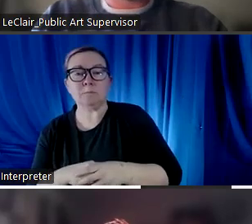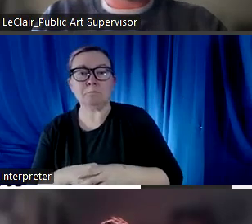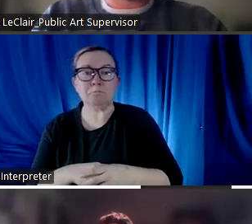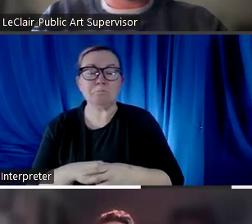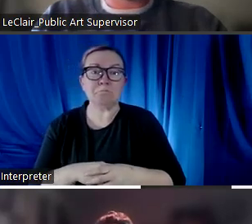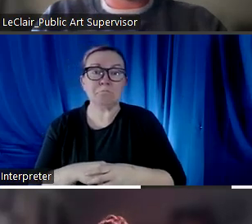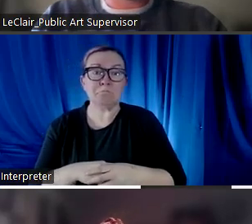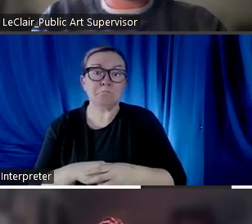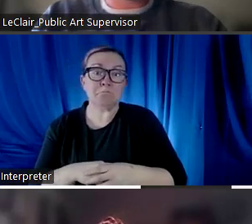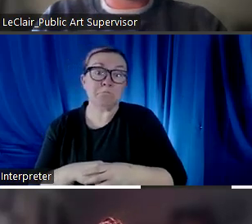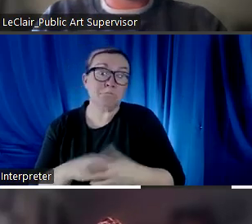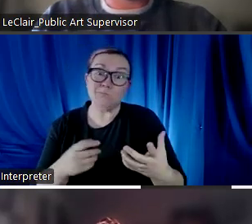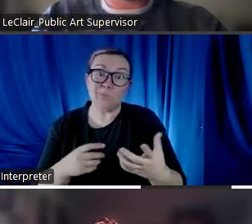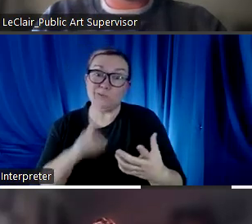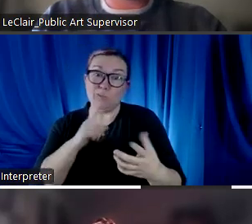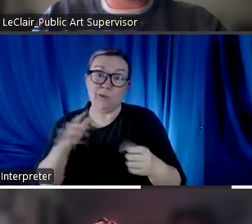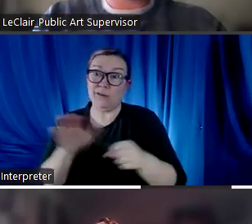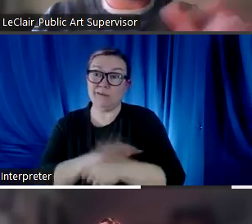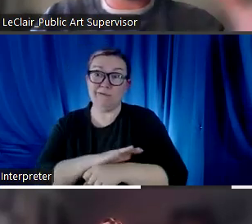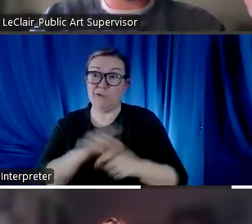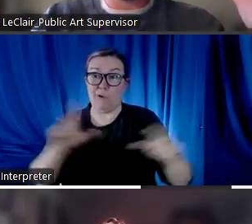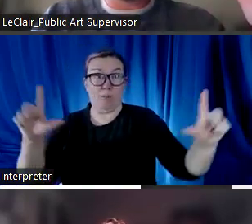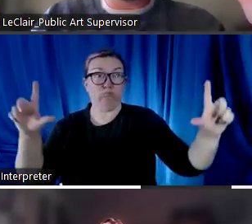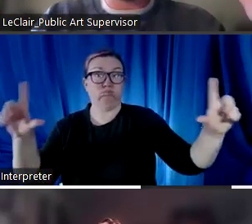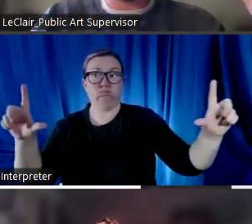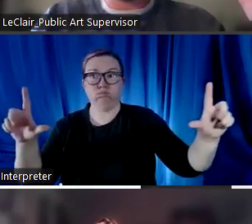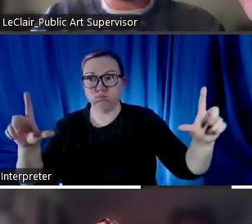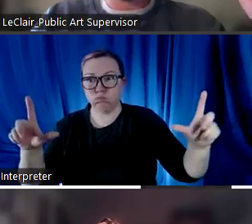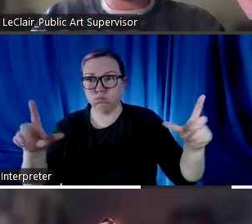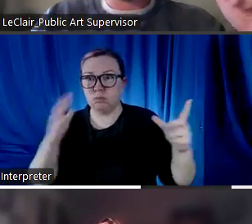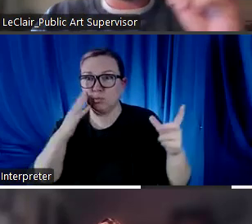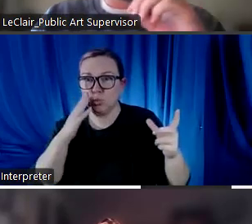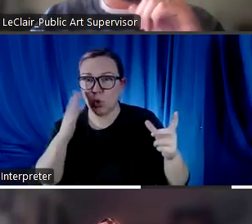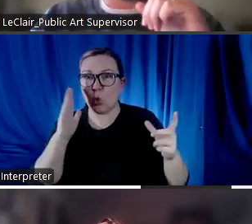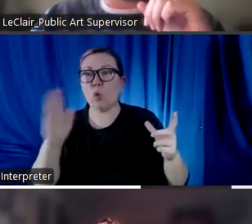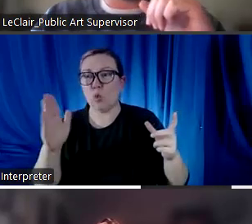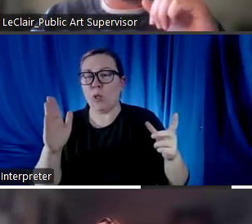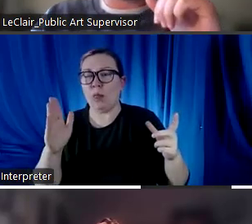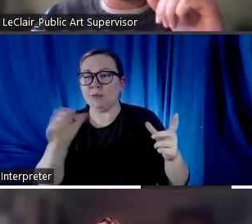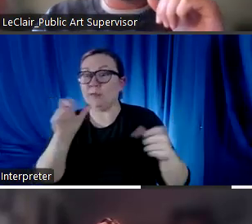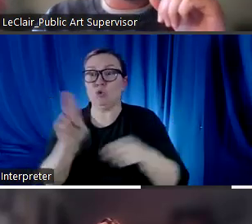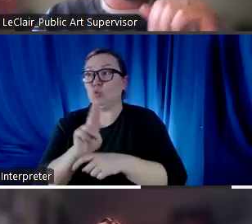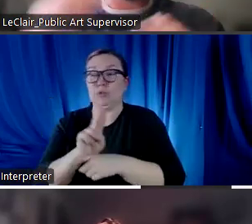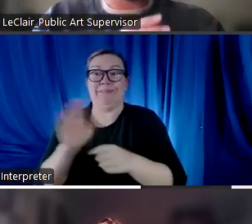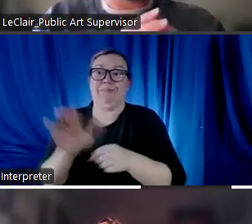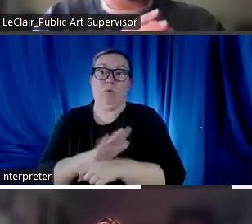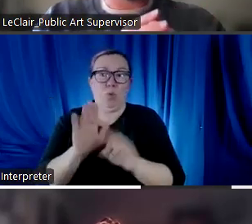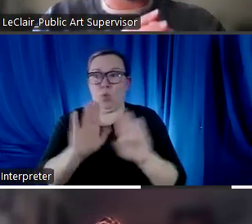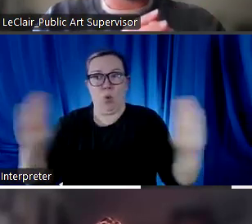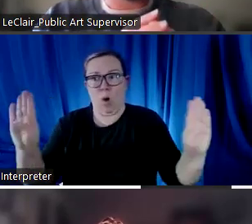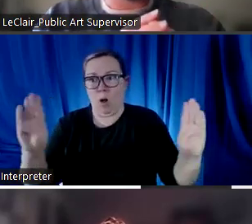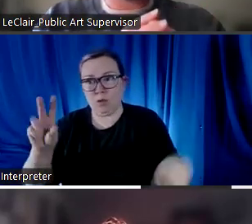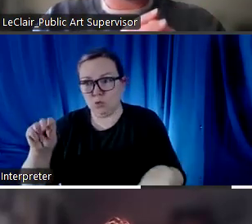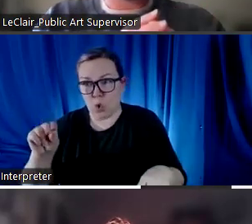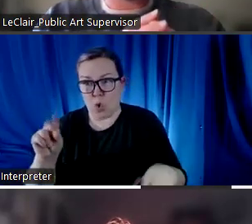Yeah, the total wall space is quite large. As I mentioned, we're going to create a small buffer zone coming in from